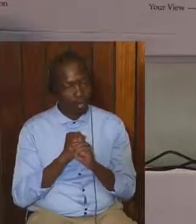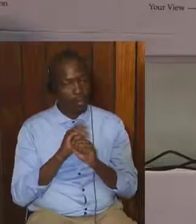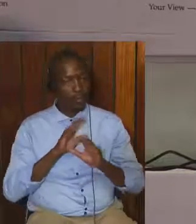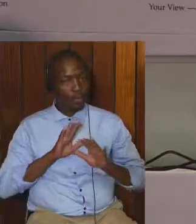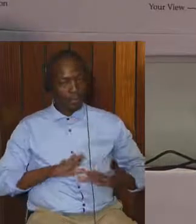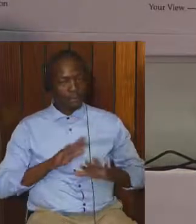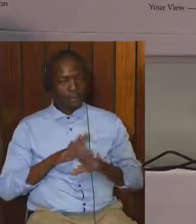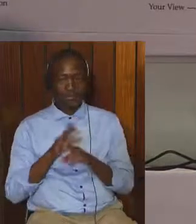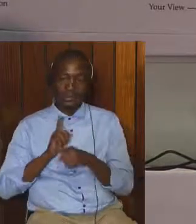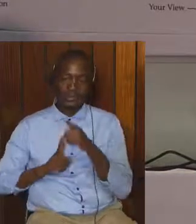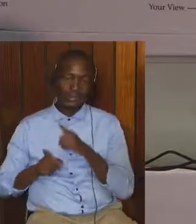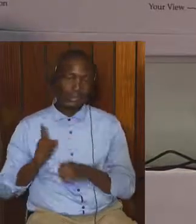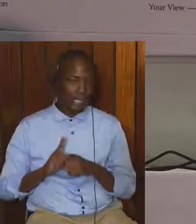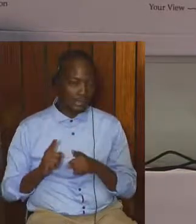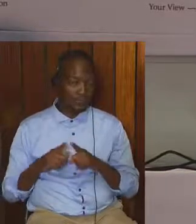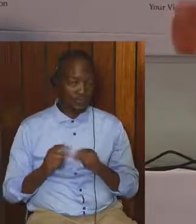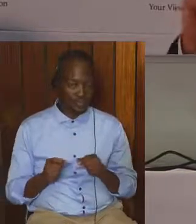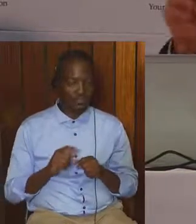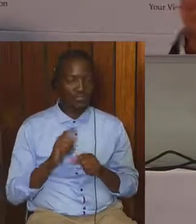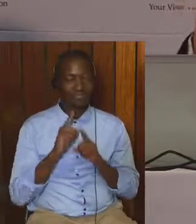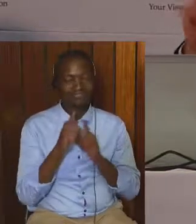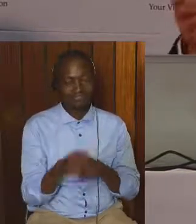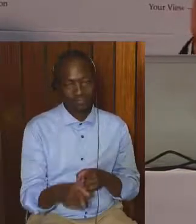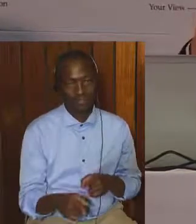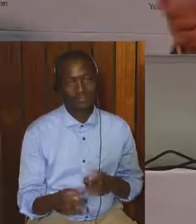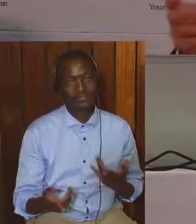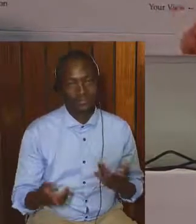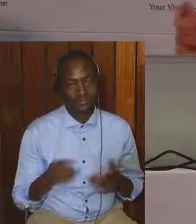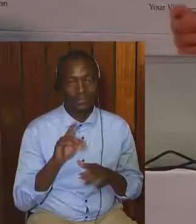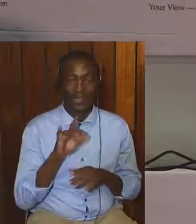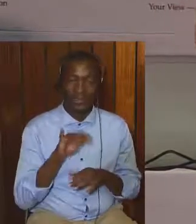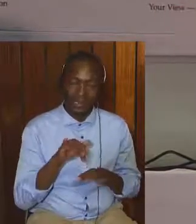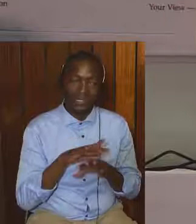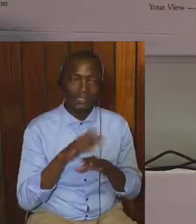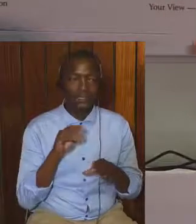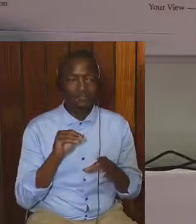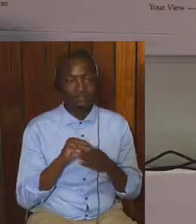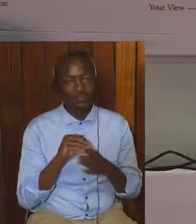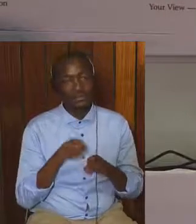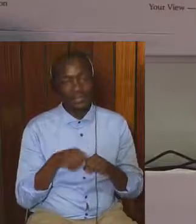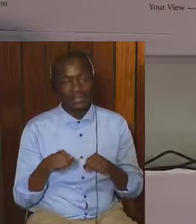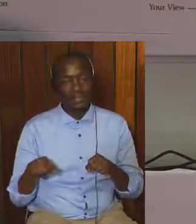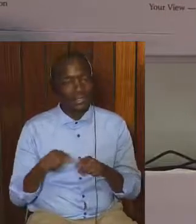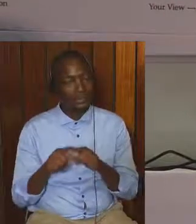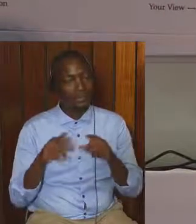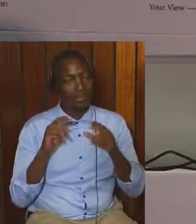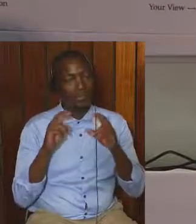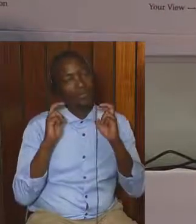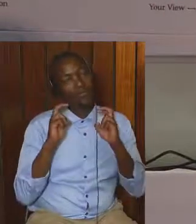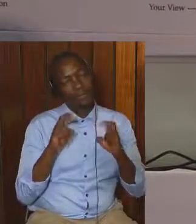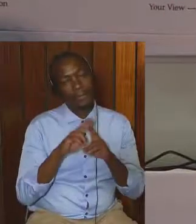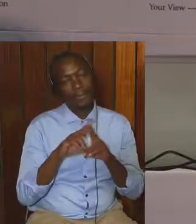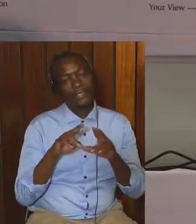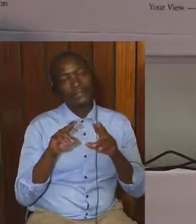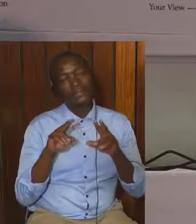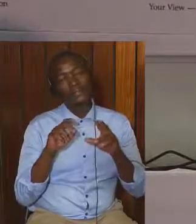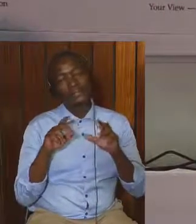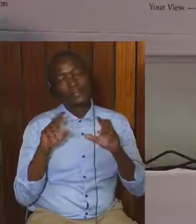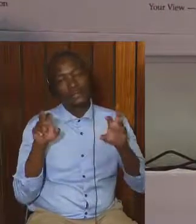pending discussions. And that puts a delay on some of the bus issues that were raised.